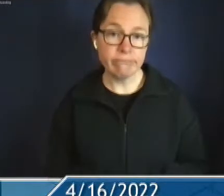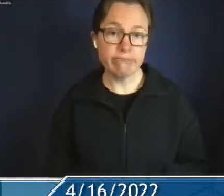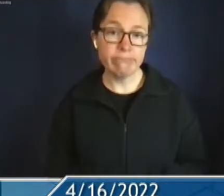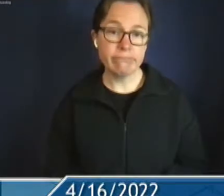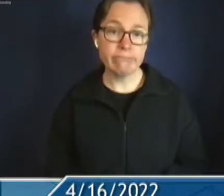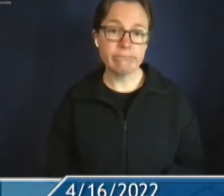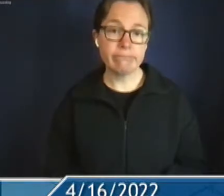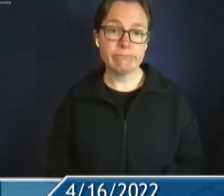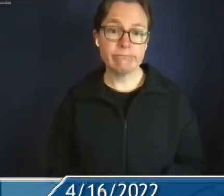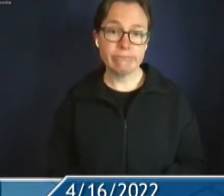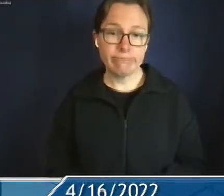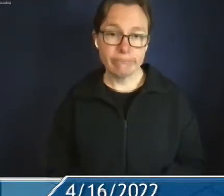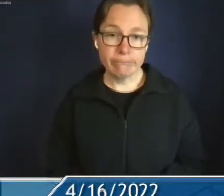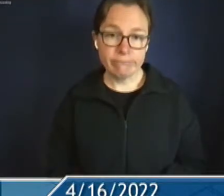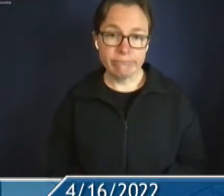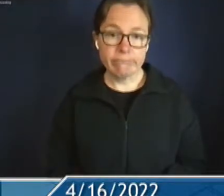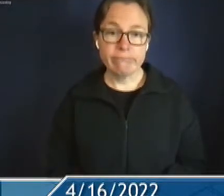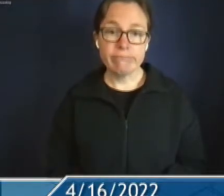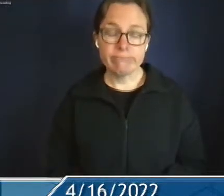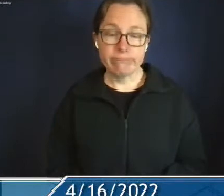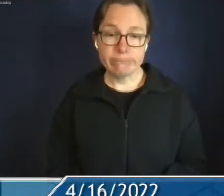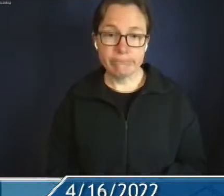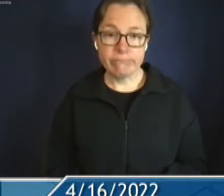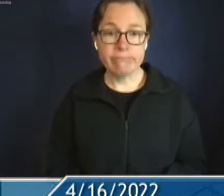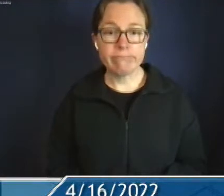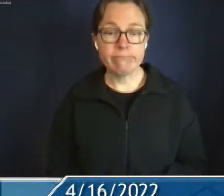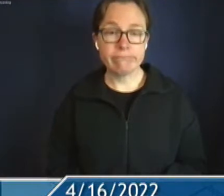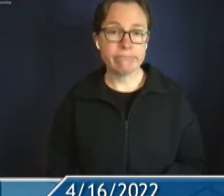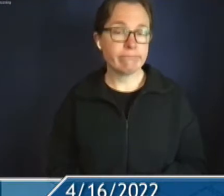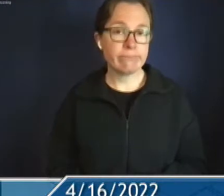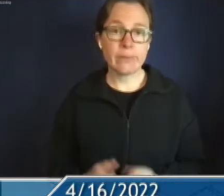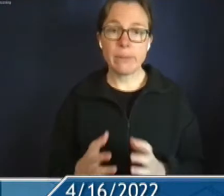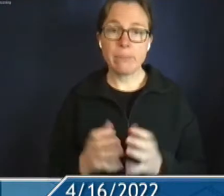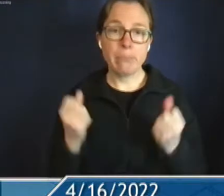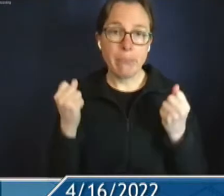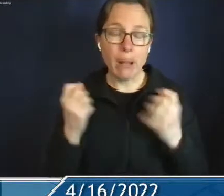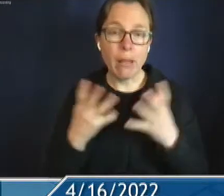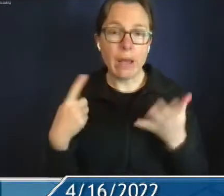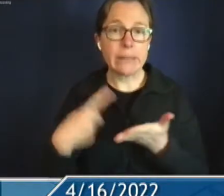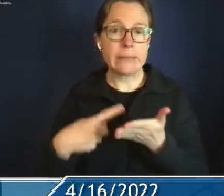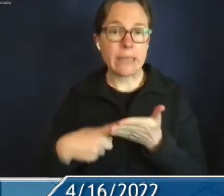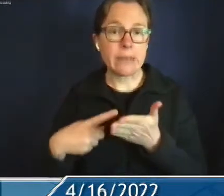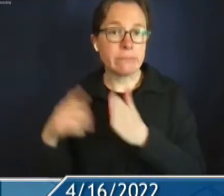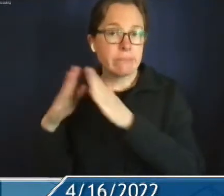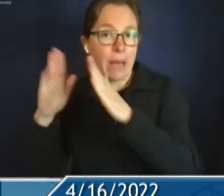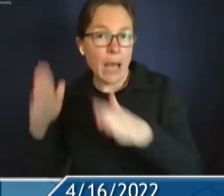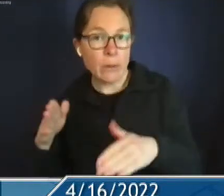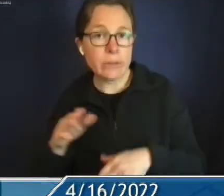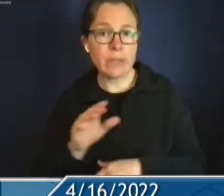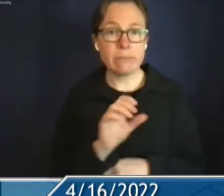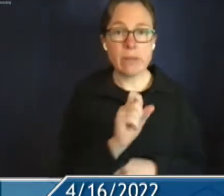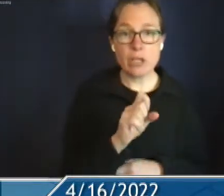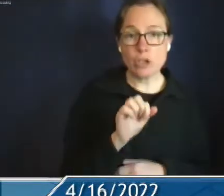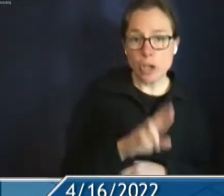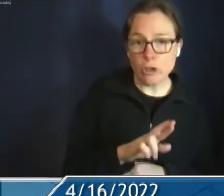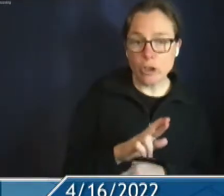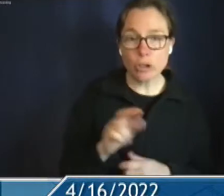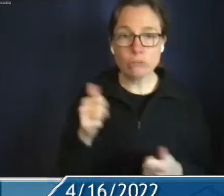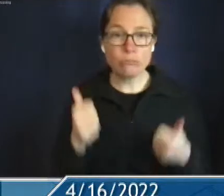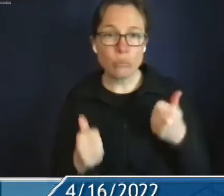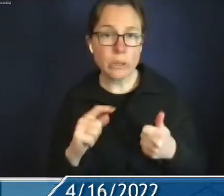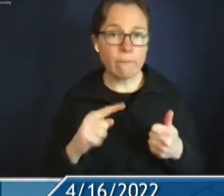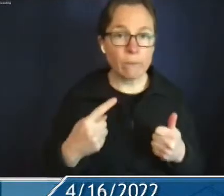extreme false debates about shelter versus housing. I think many people know that it's about services first And it's how we